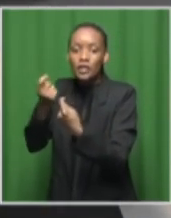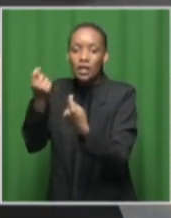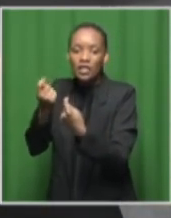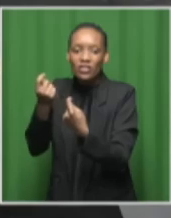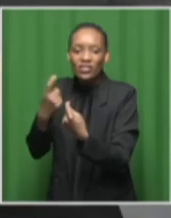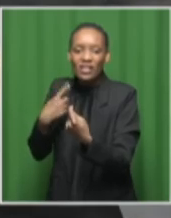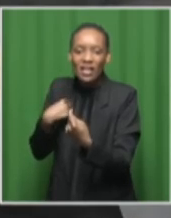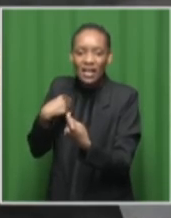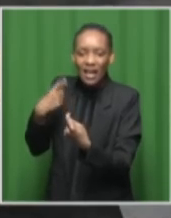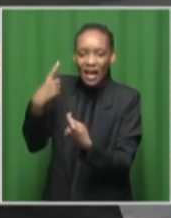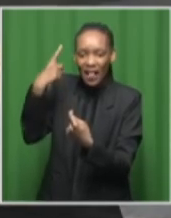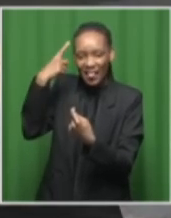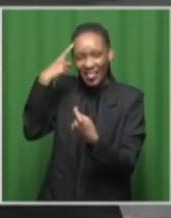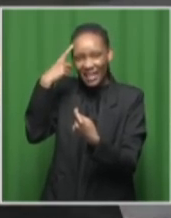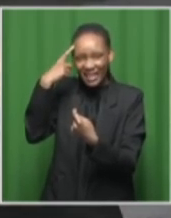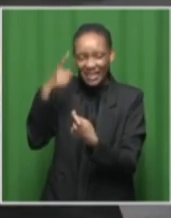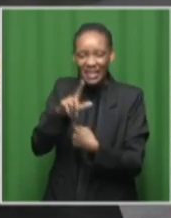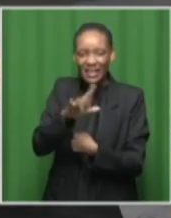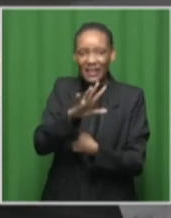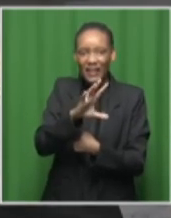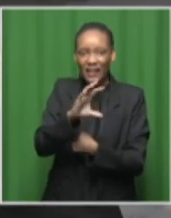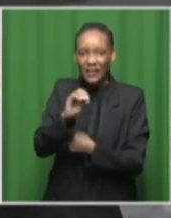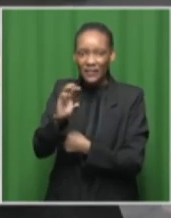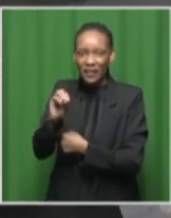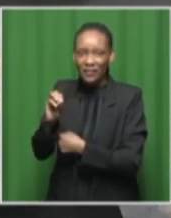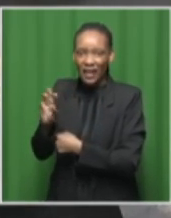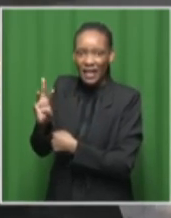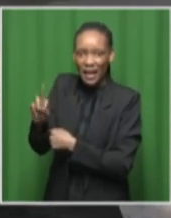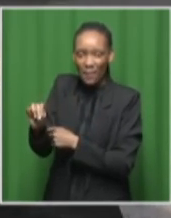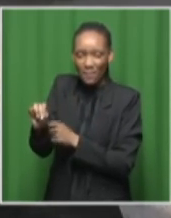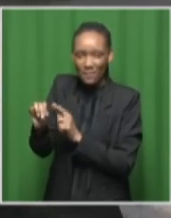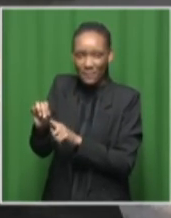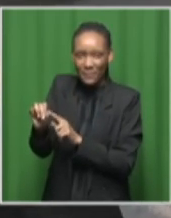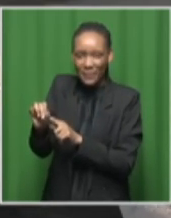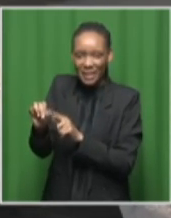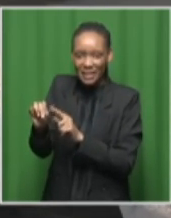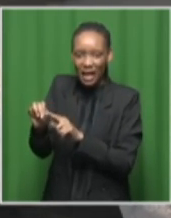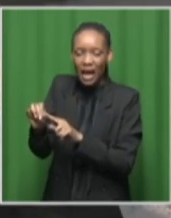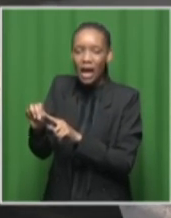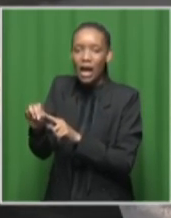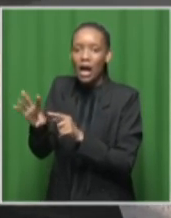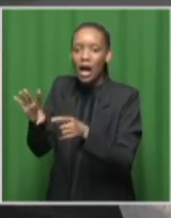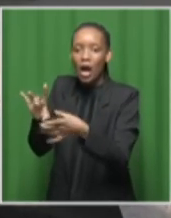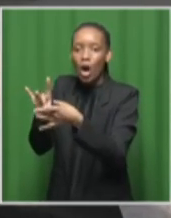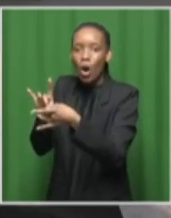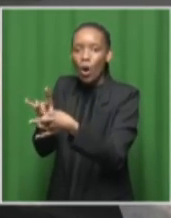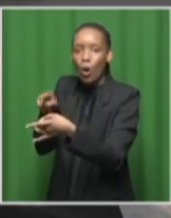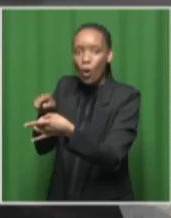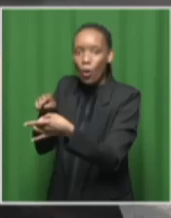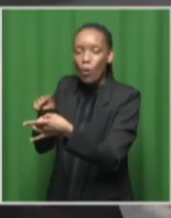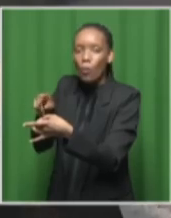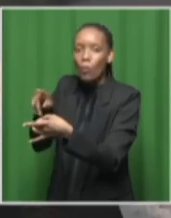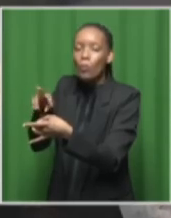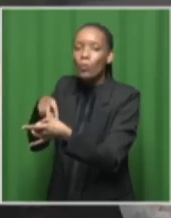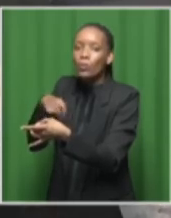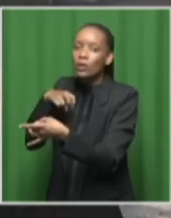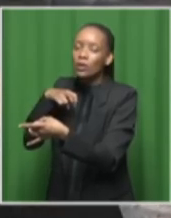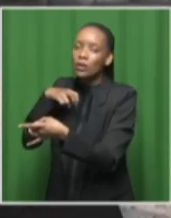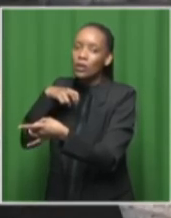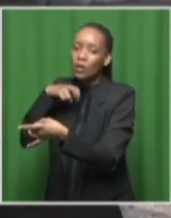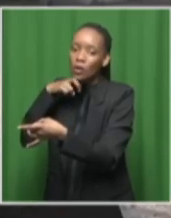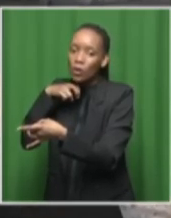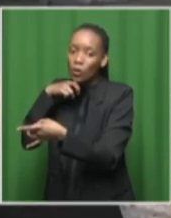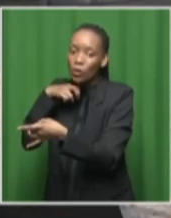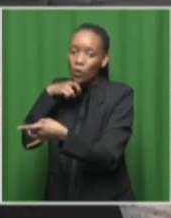about 500 meters away from Gwapindengene, which is the home of the Nkosi Mangosuthu Buthelezi,